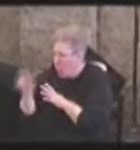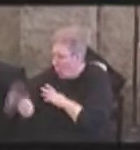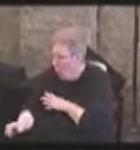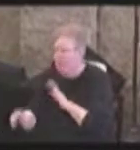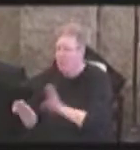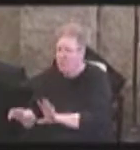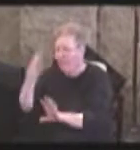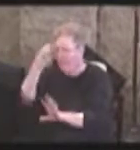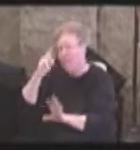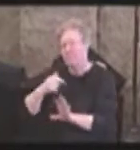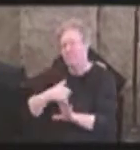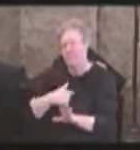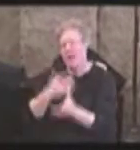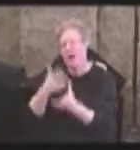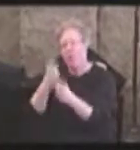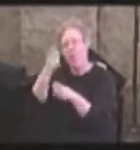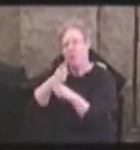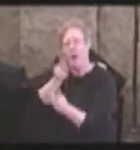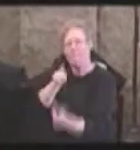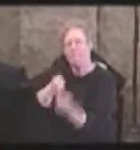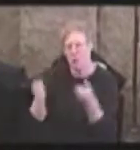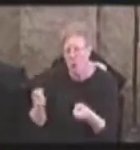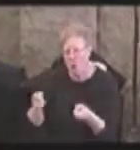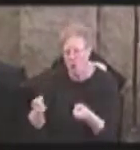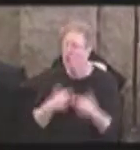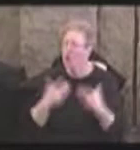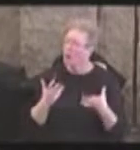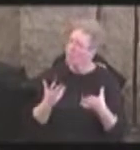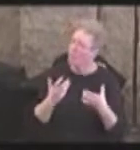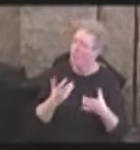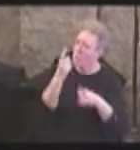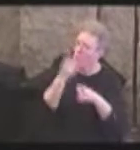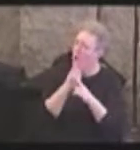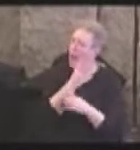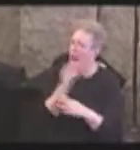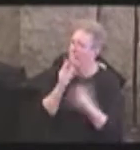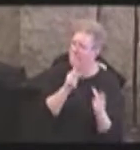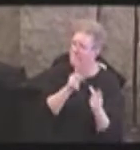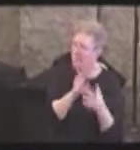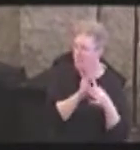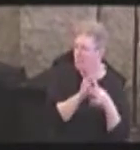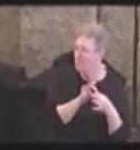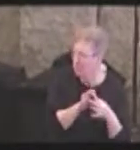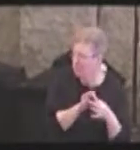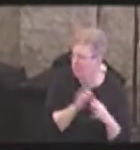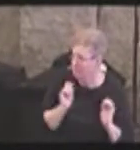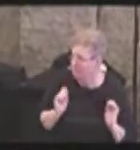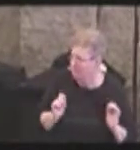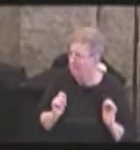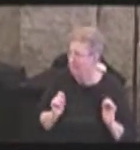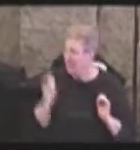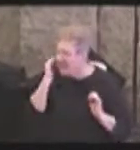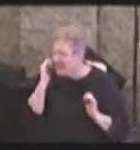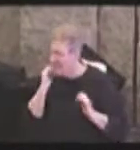the right and perfect relationship. Think about kind of opening that up. Now the trick is you open it up and that car shows up or that relationship